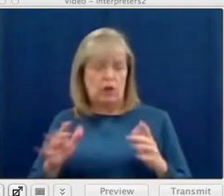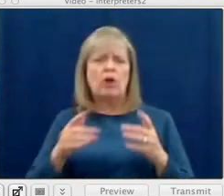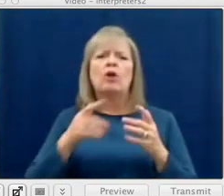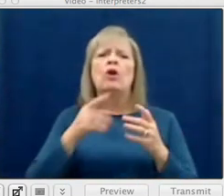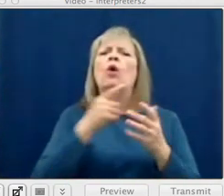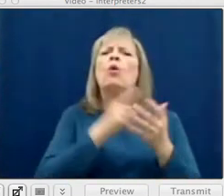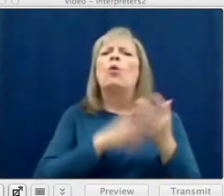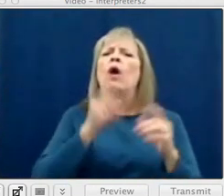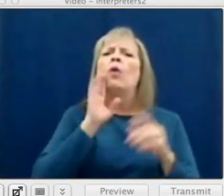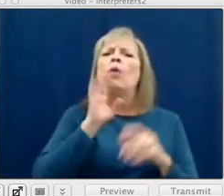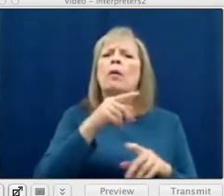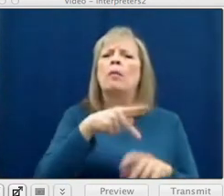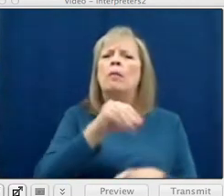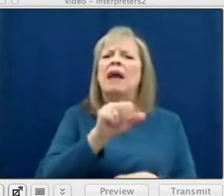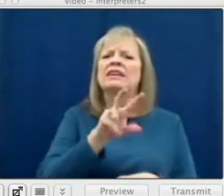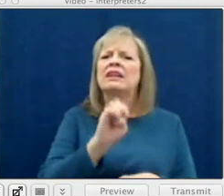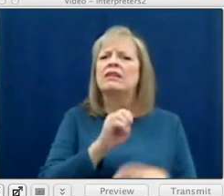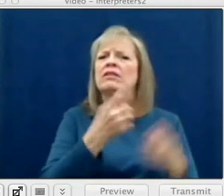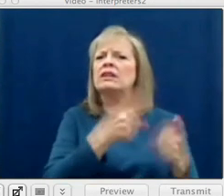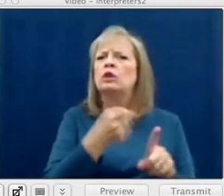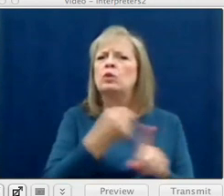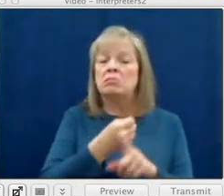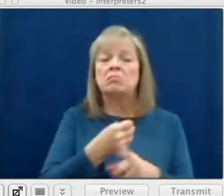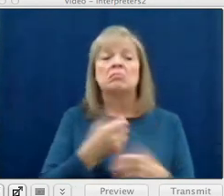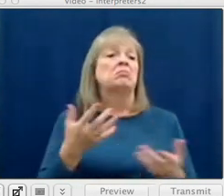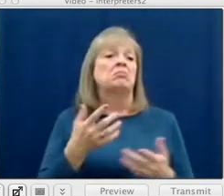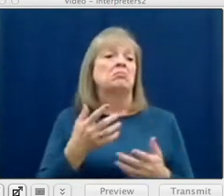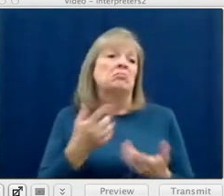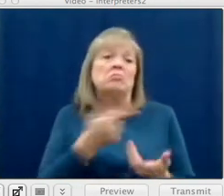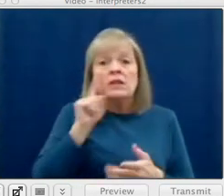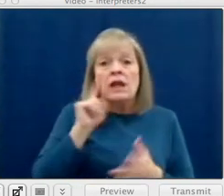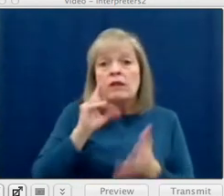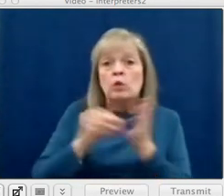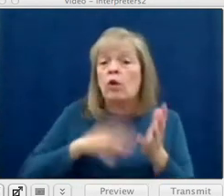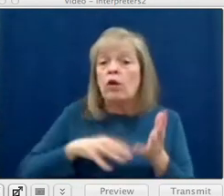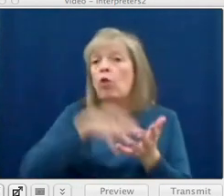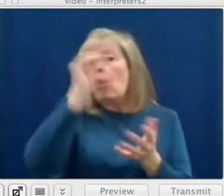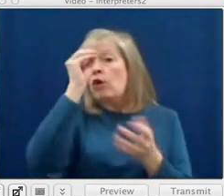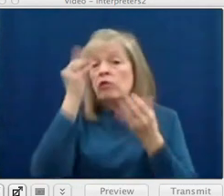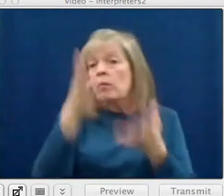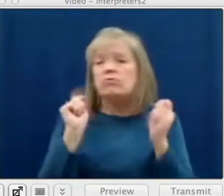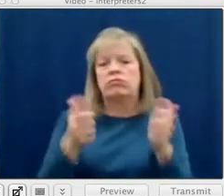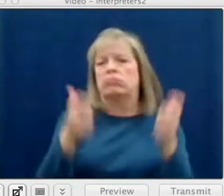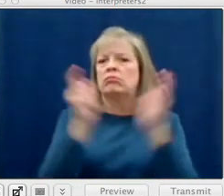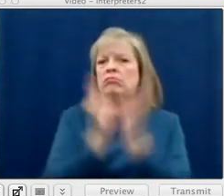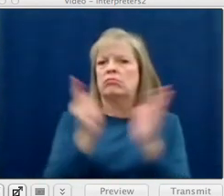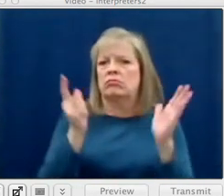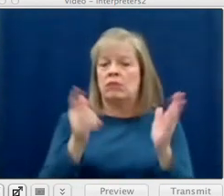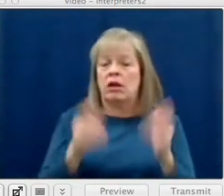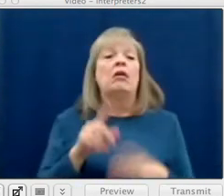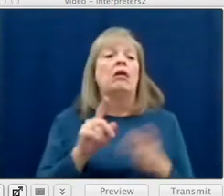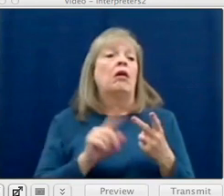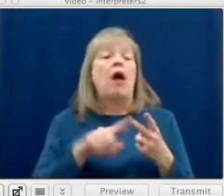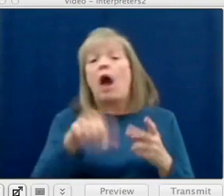desires immediately. Okay? Other positive consequences. The hearing students aren't